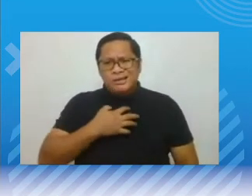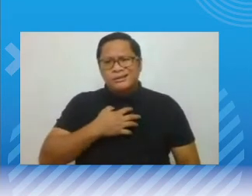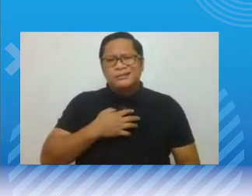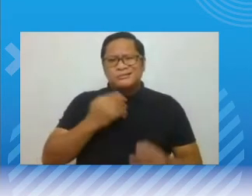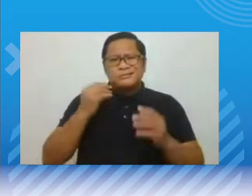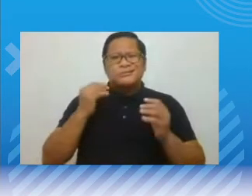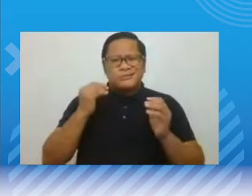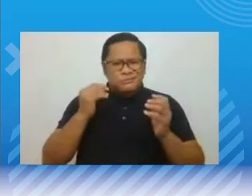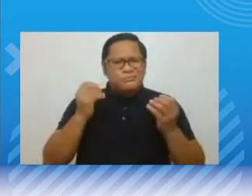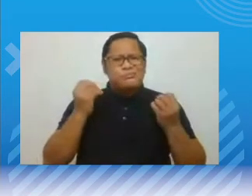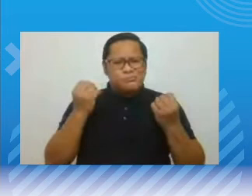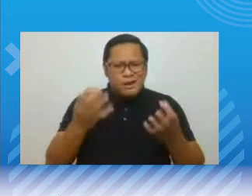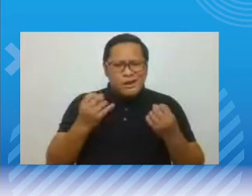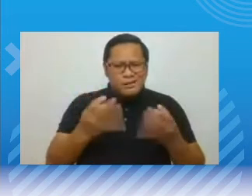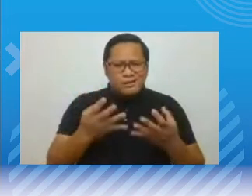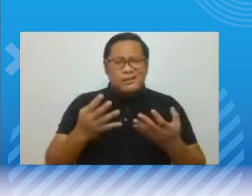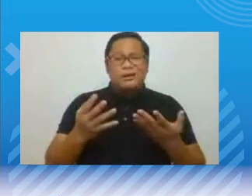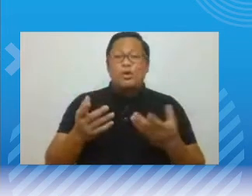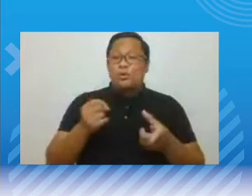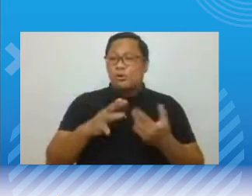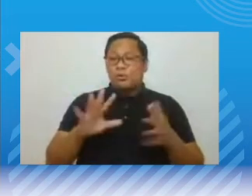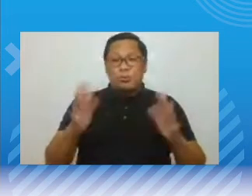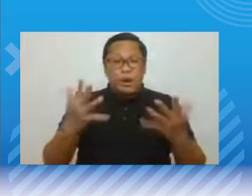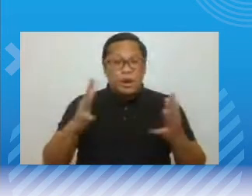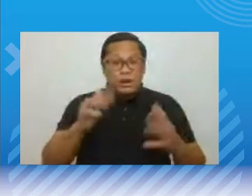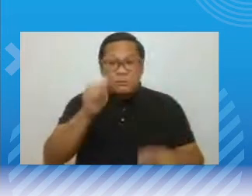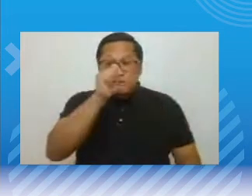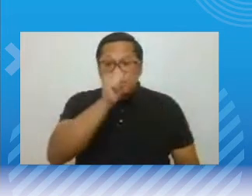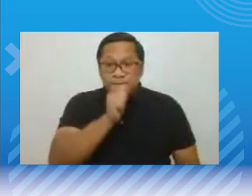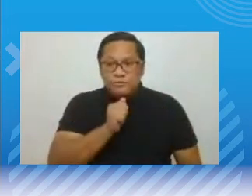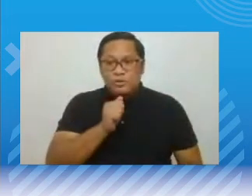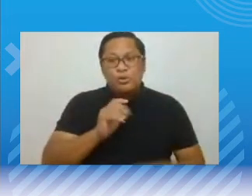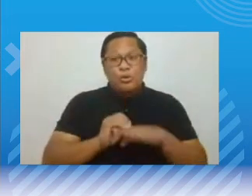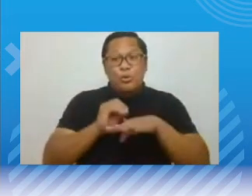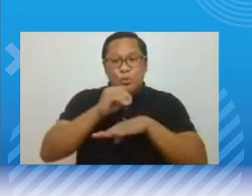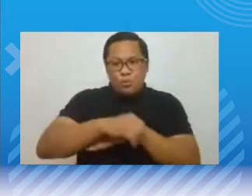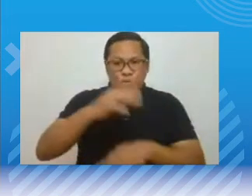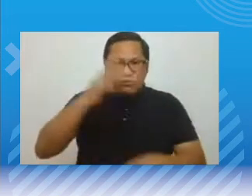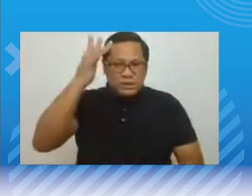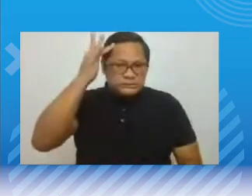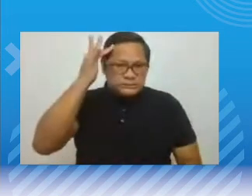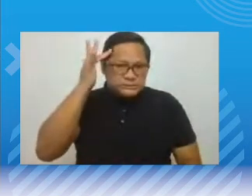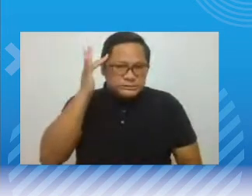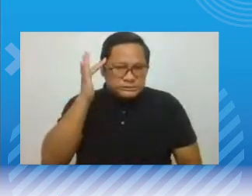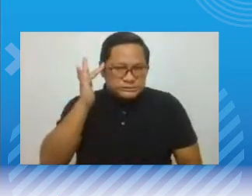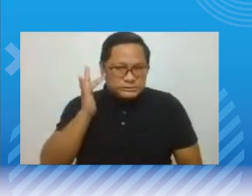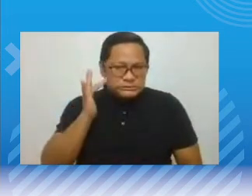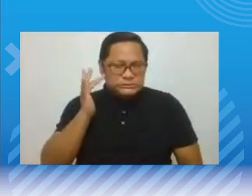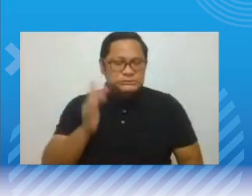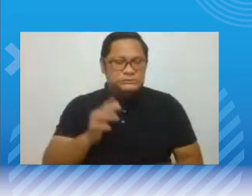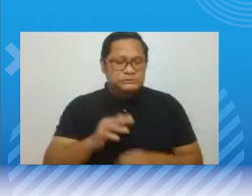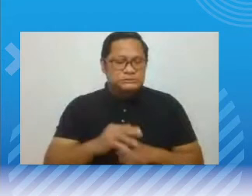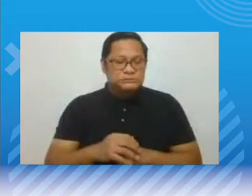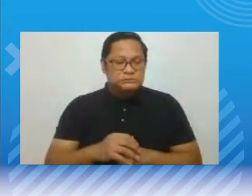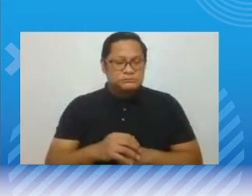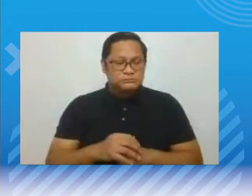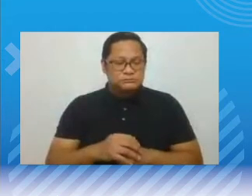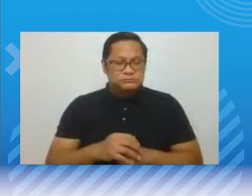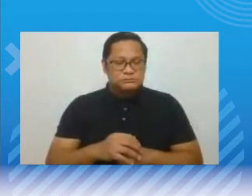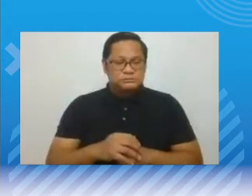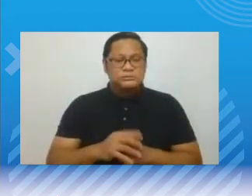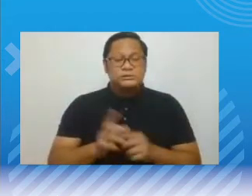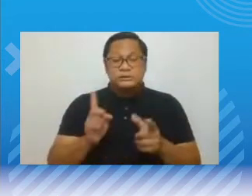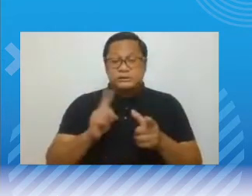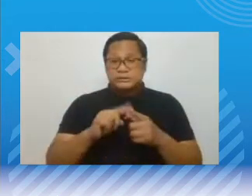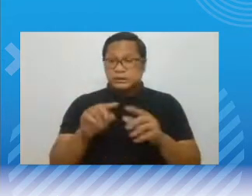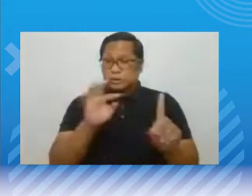we become impatient, or we become oversensitive. And then, napapansin